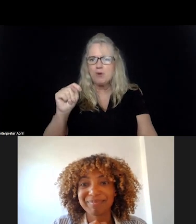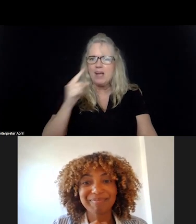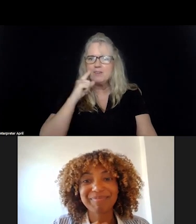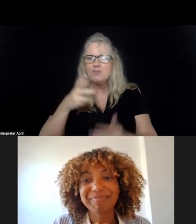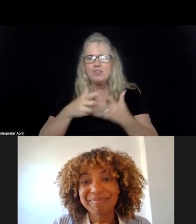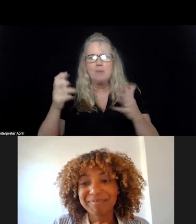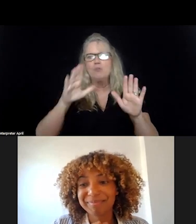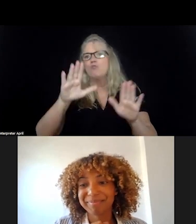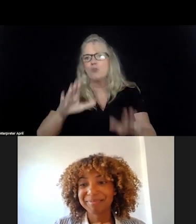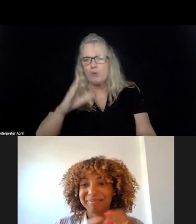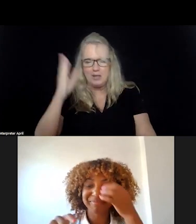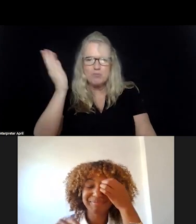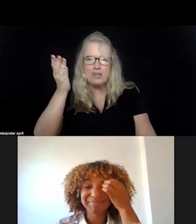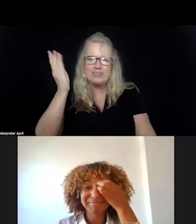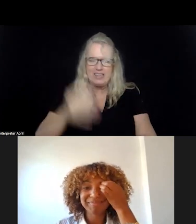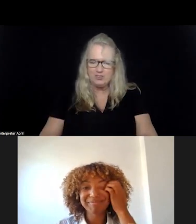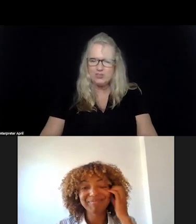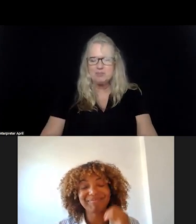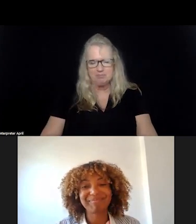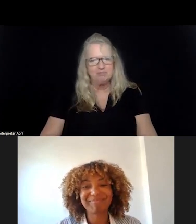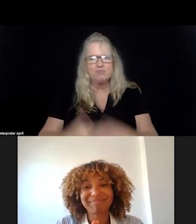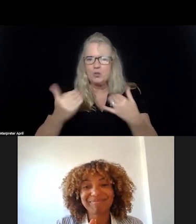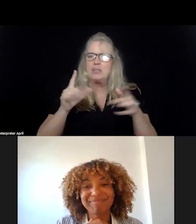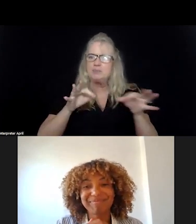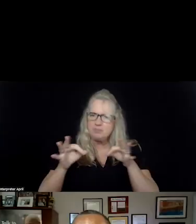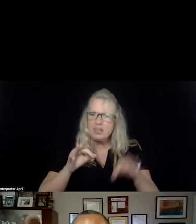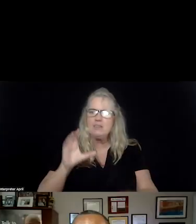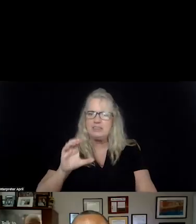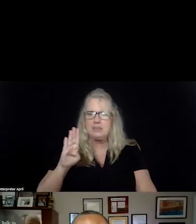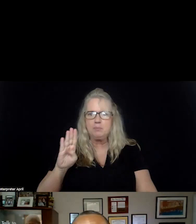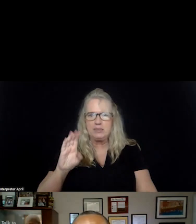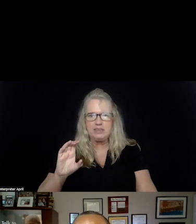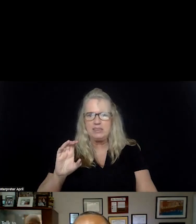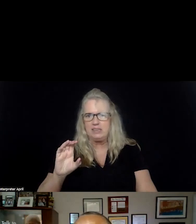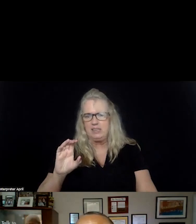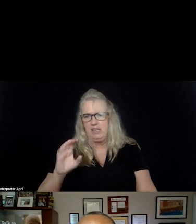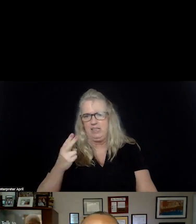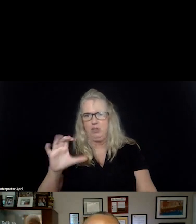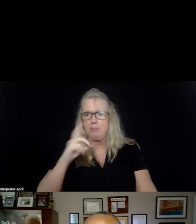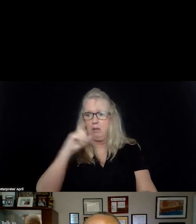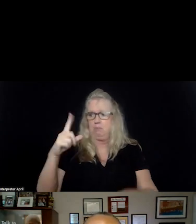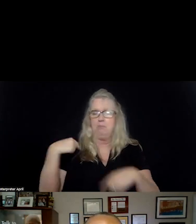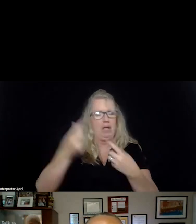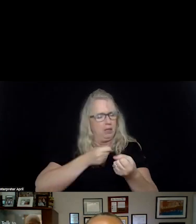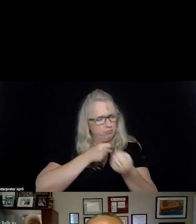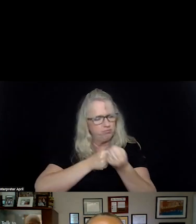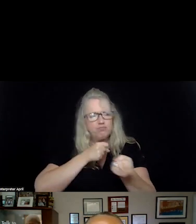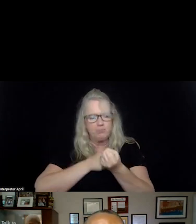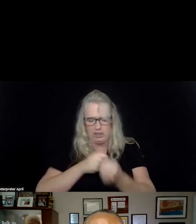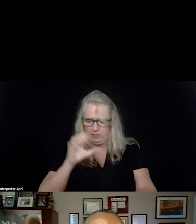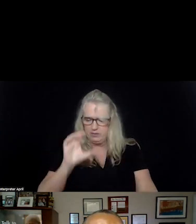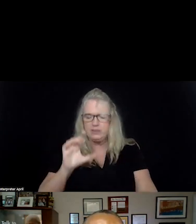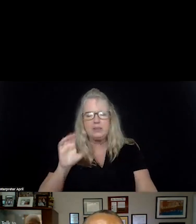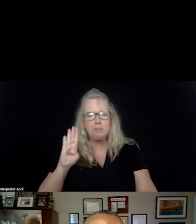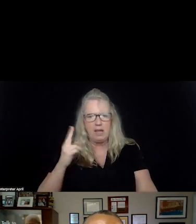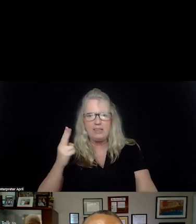great presentation and really explanation of what CCBHCs are. I have for a long time been a fan of CCBHCs for